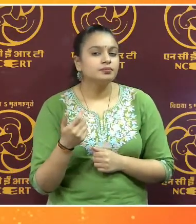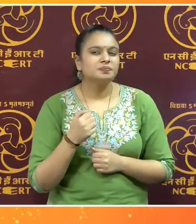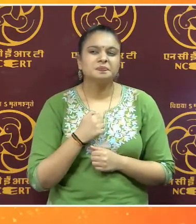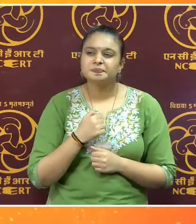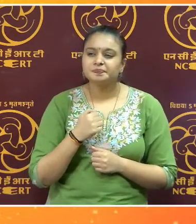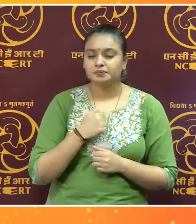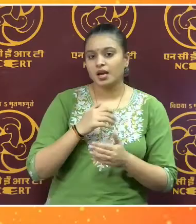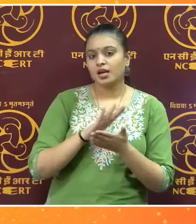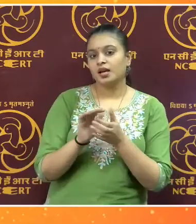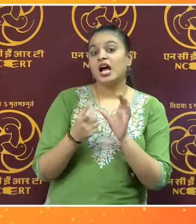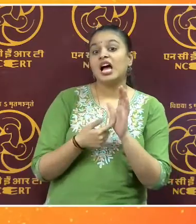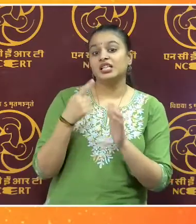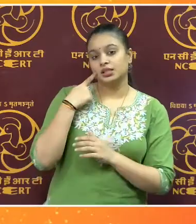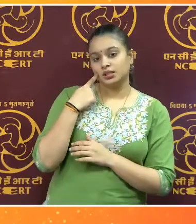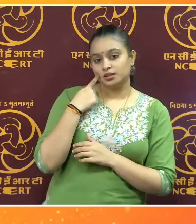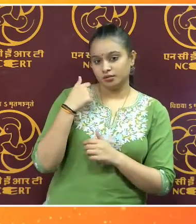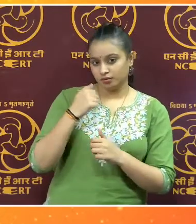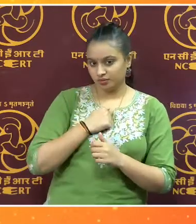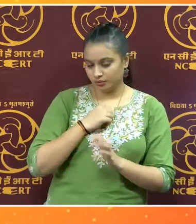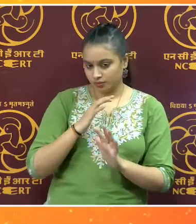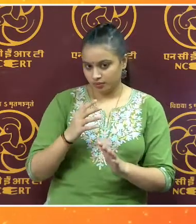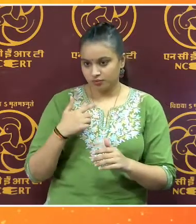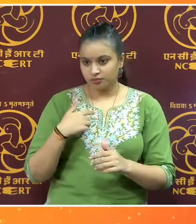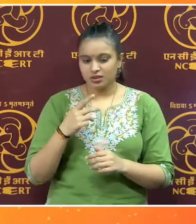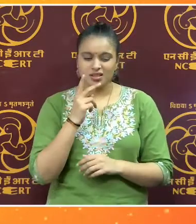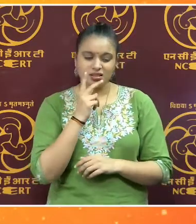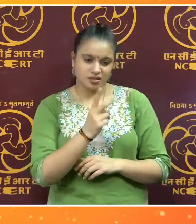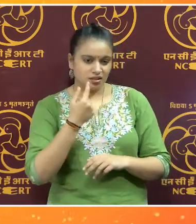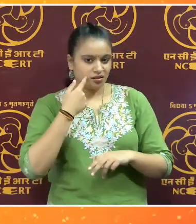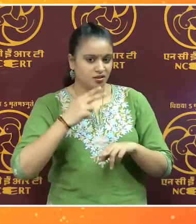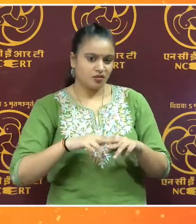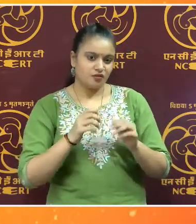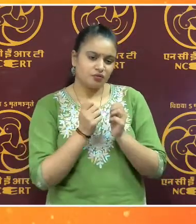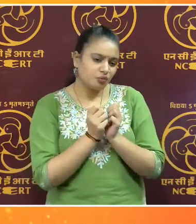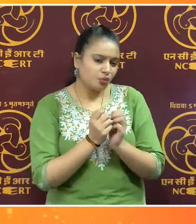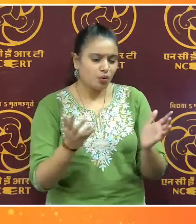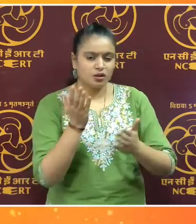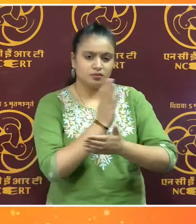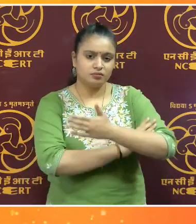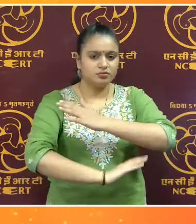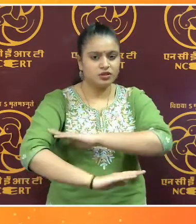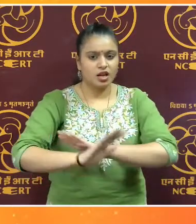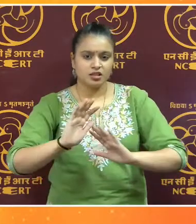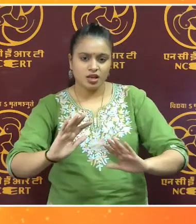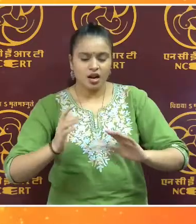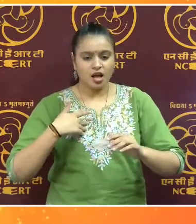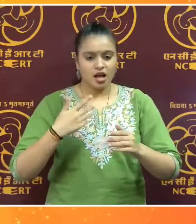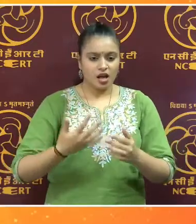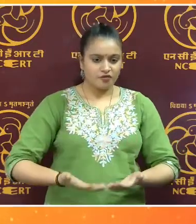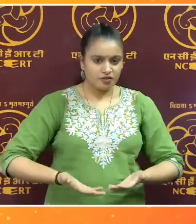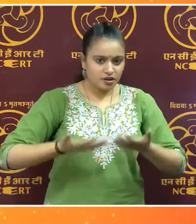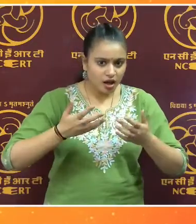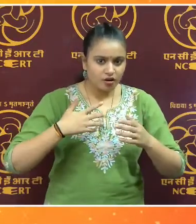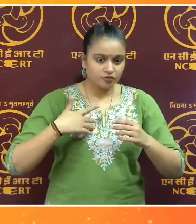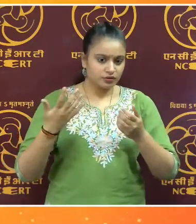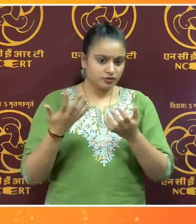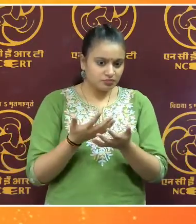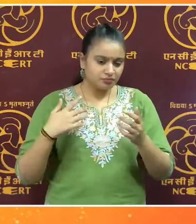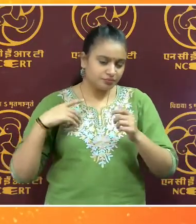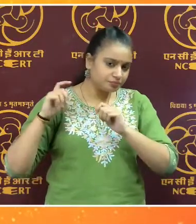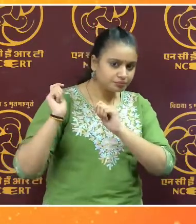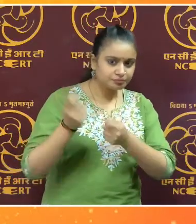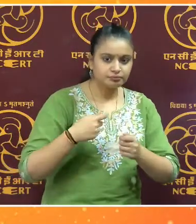name is Hari Singh. See, Hari, there are well-oiled wrestlers who are grunting, lifting and throwing each other